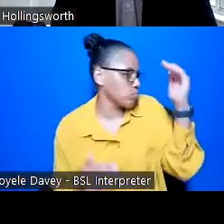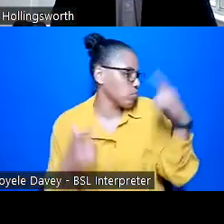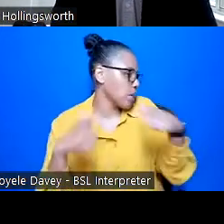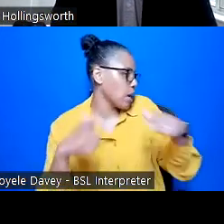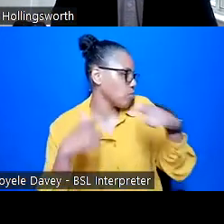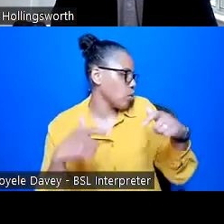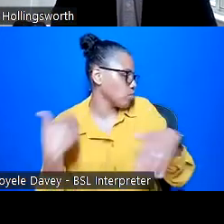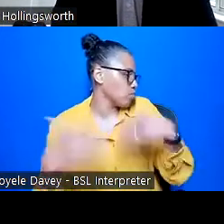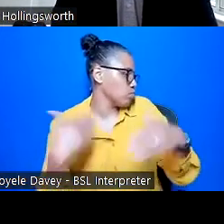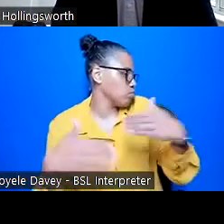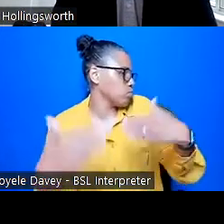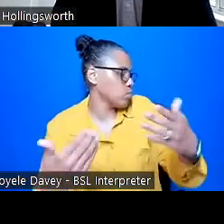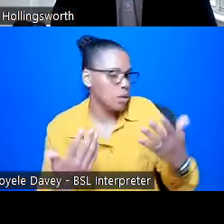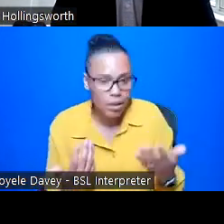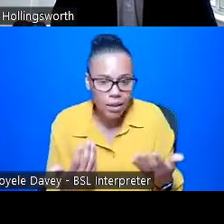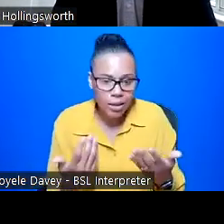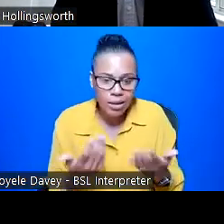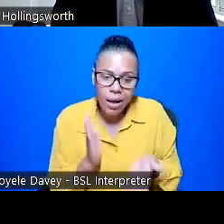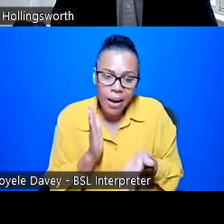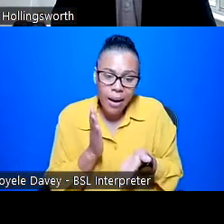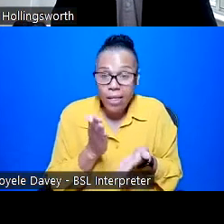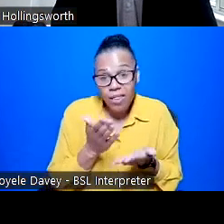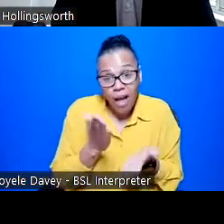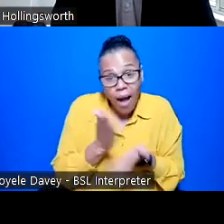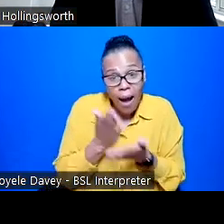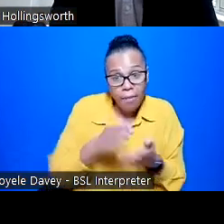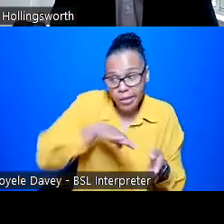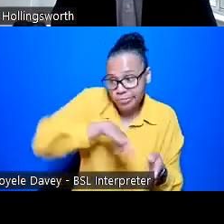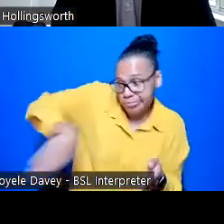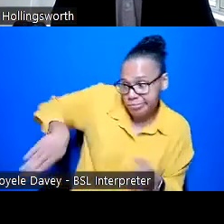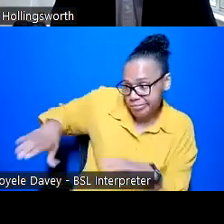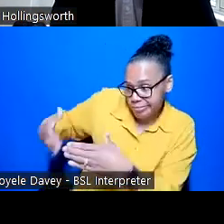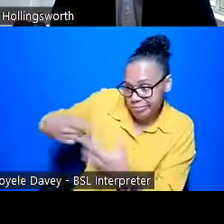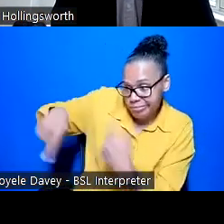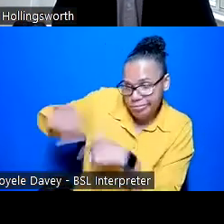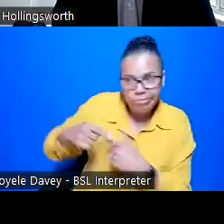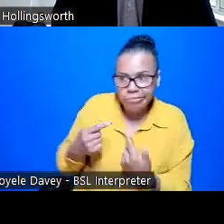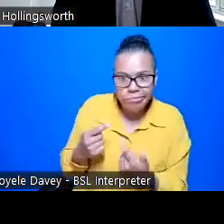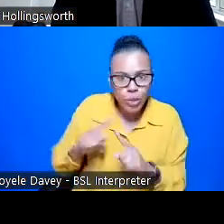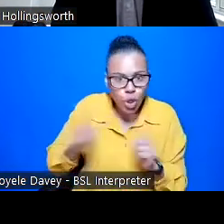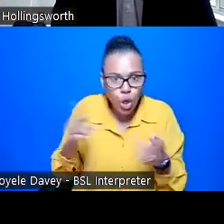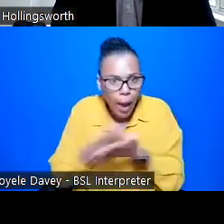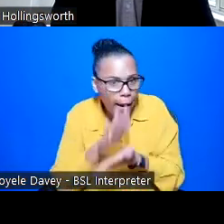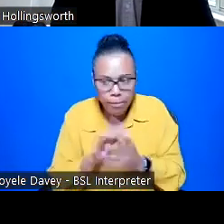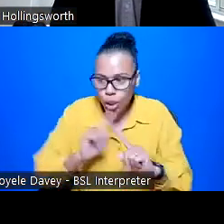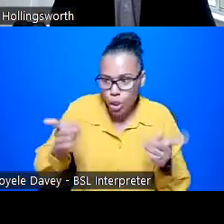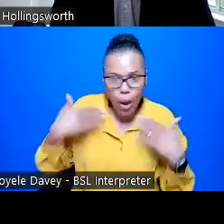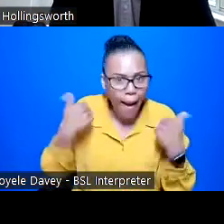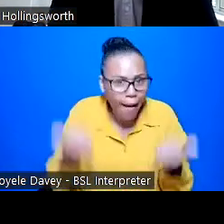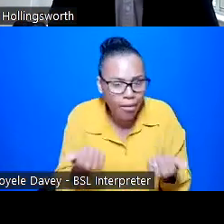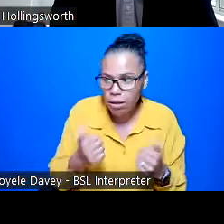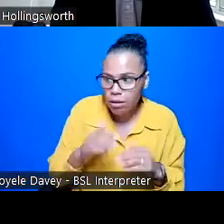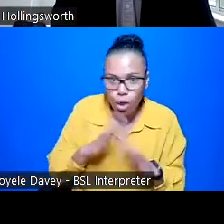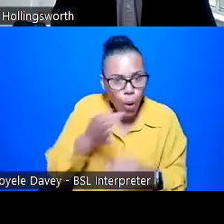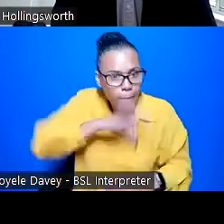every bit of the sporting sector are there preventing people from having a happier life, a healthier life, and actually feeling the benefit of playing